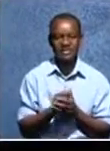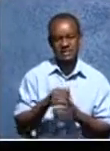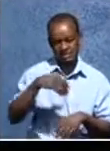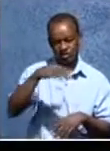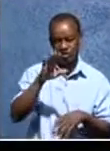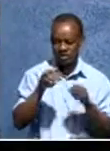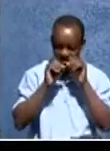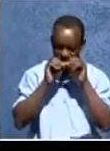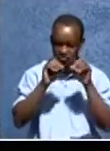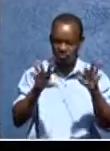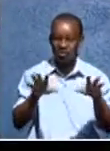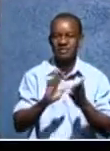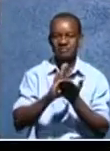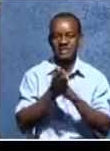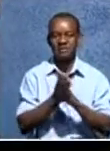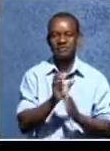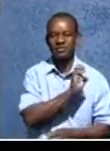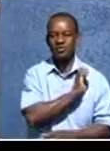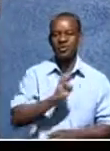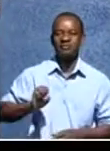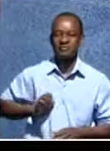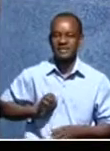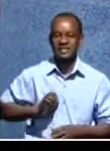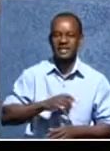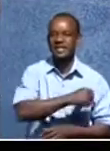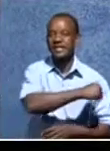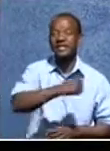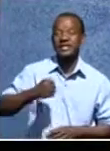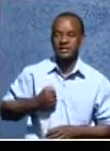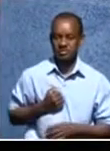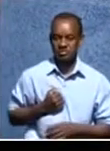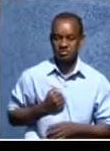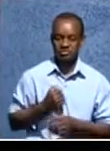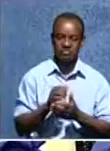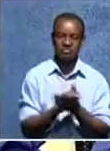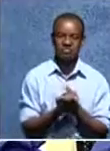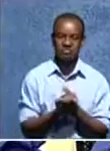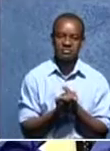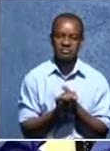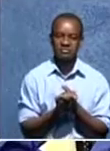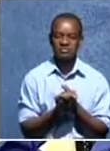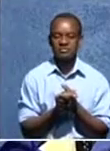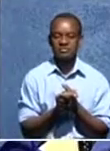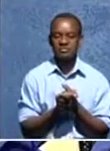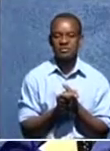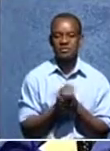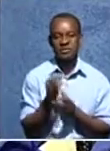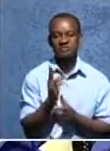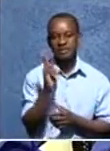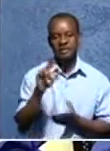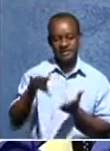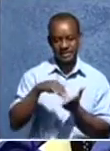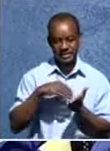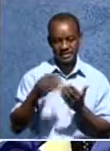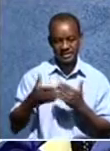need to be ambassadors for our country, tell our story, and make sure that when foreigners come to our country, that they go back as our ambassadors. But that